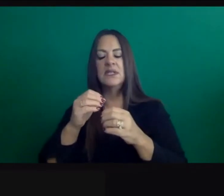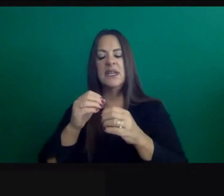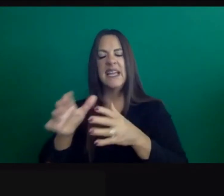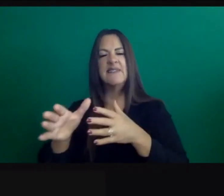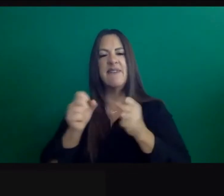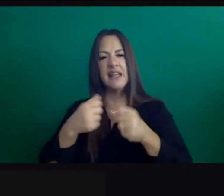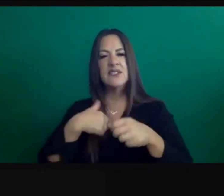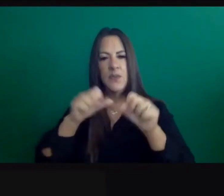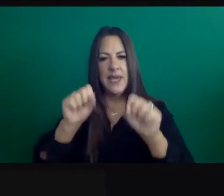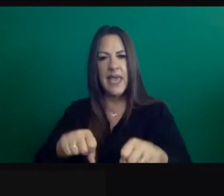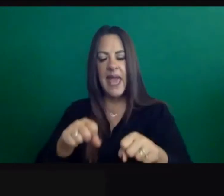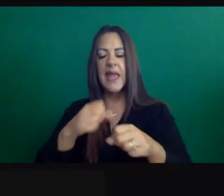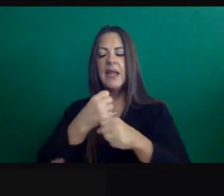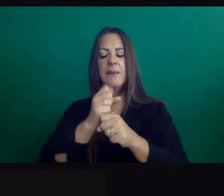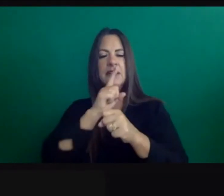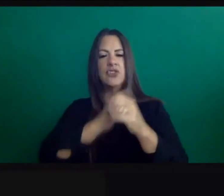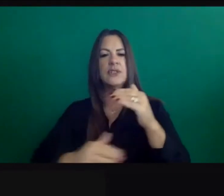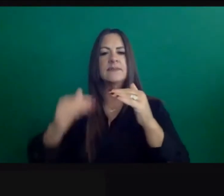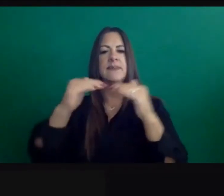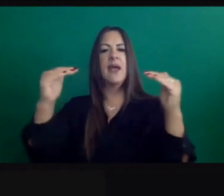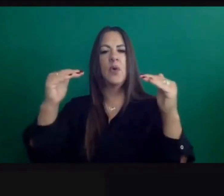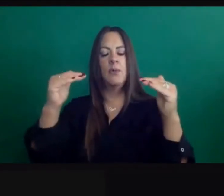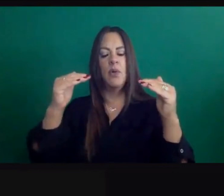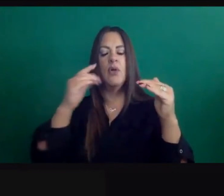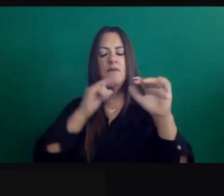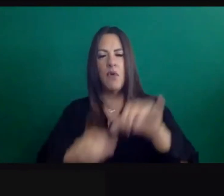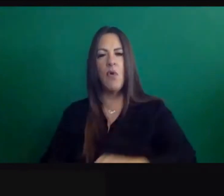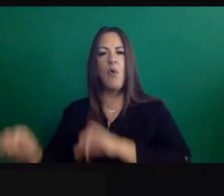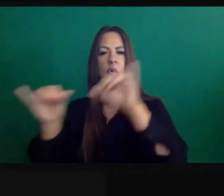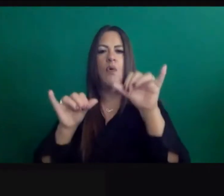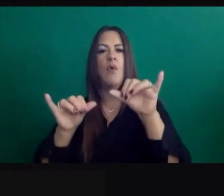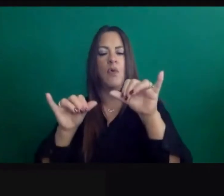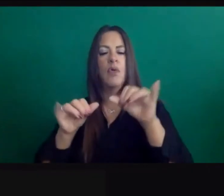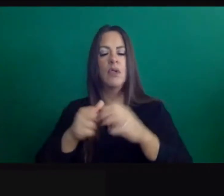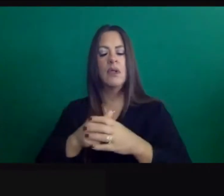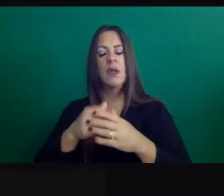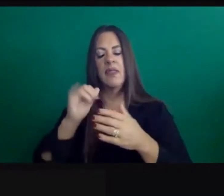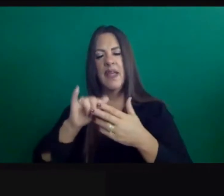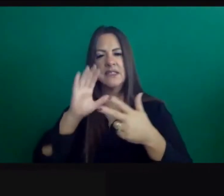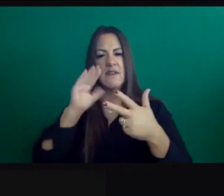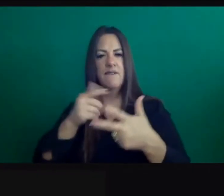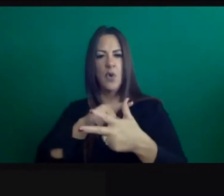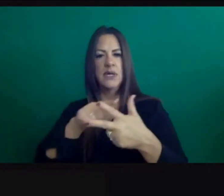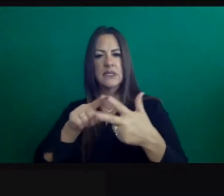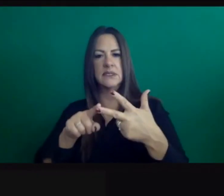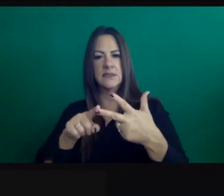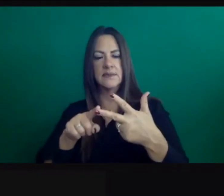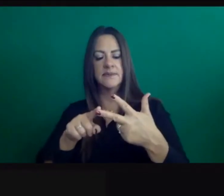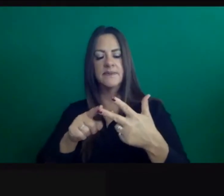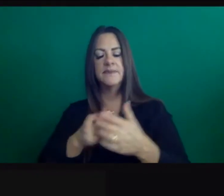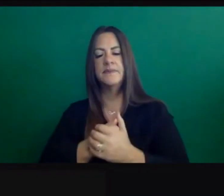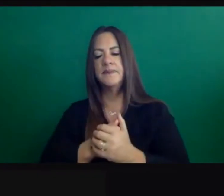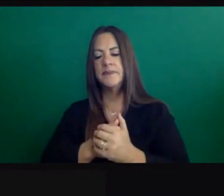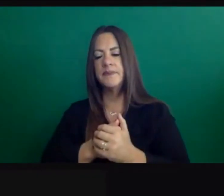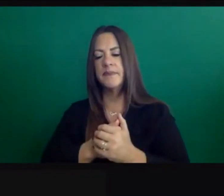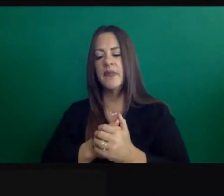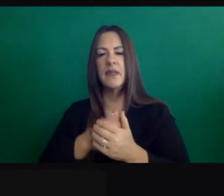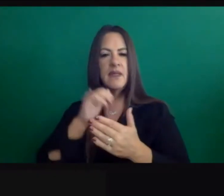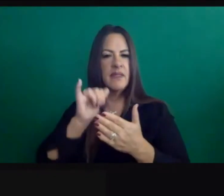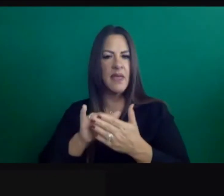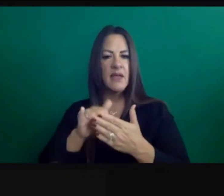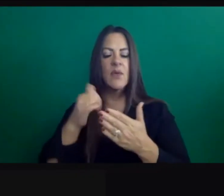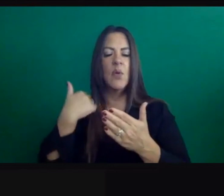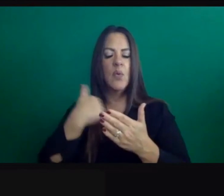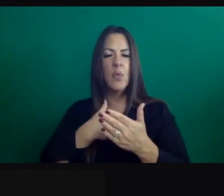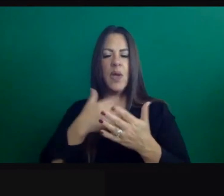so ensuring that whatever allocation plan we come up with focuses on those primary drivers, that we bring as